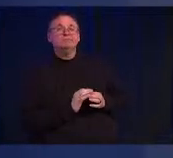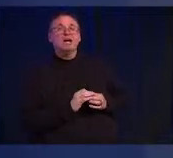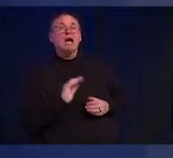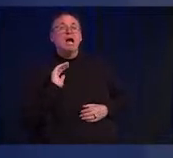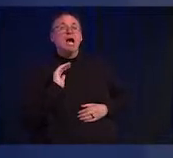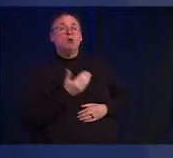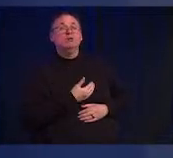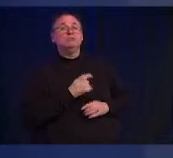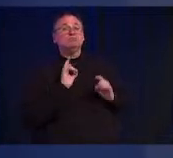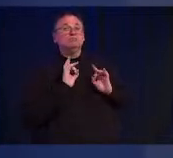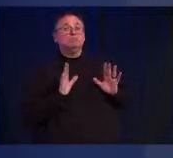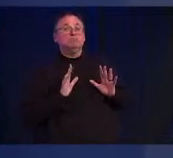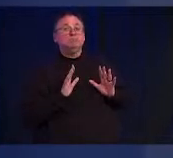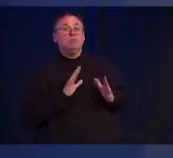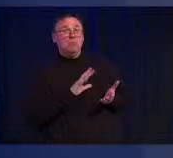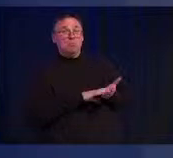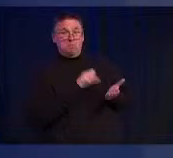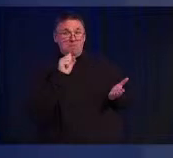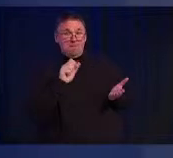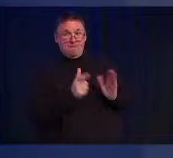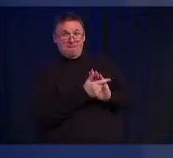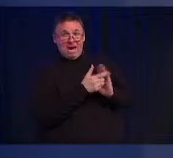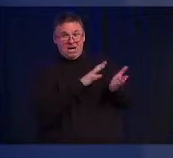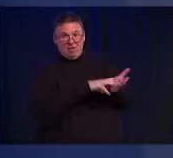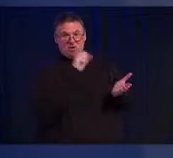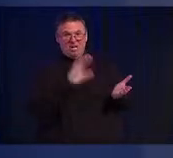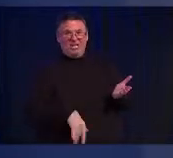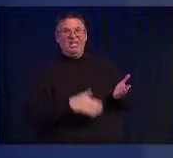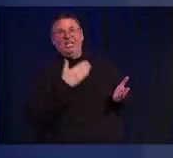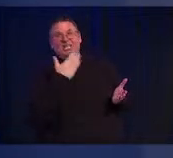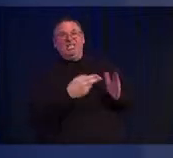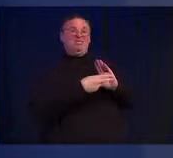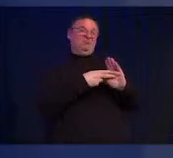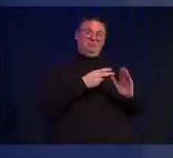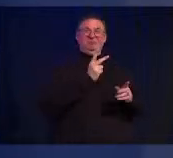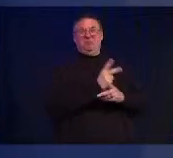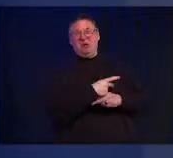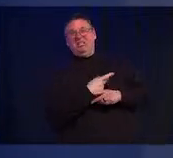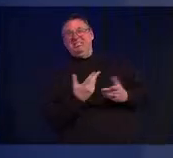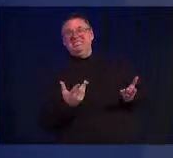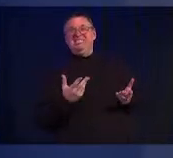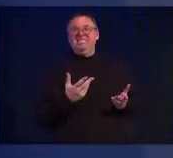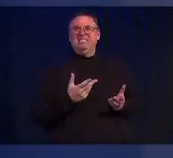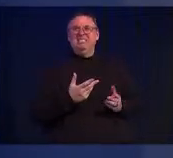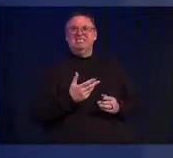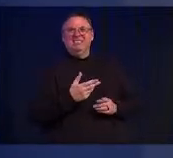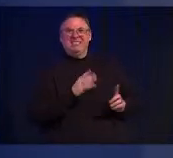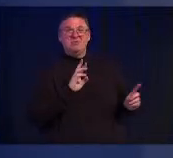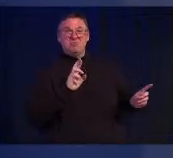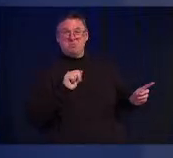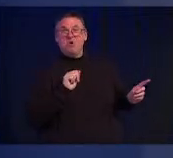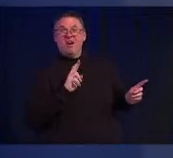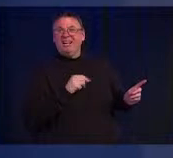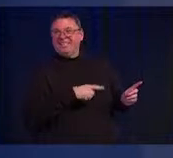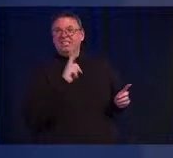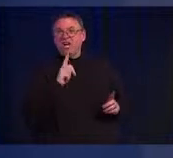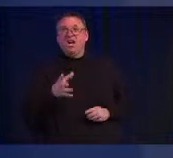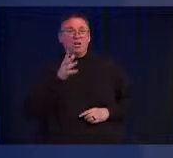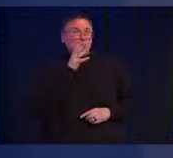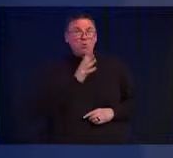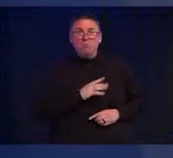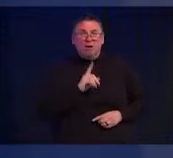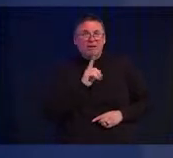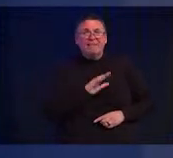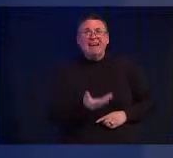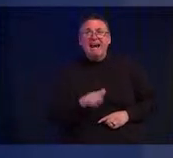was called a good product by Senator Braun. Women are dying. A lot of women's health are put at risk, and he called it a